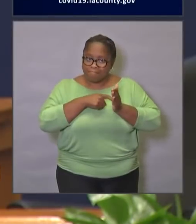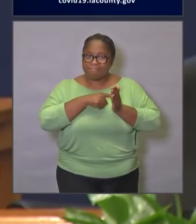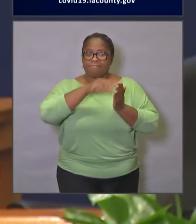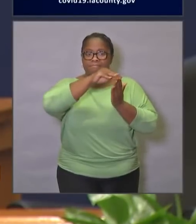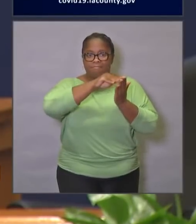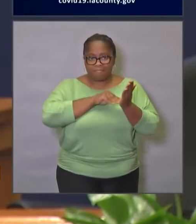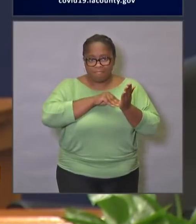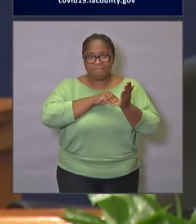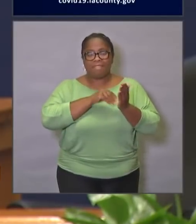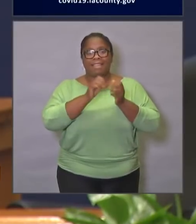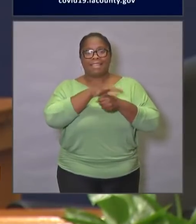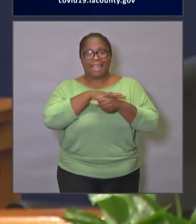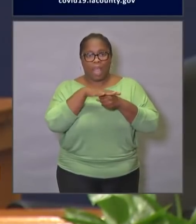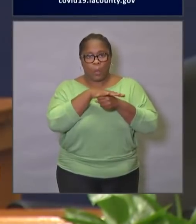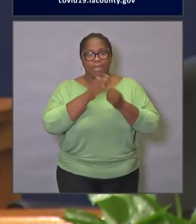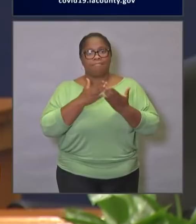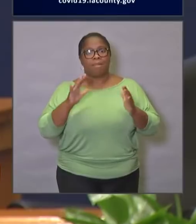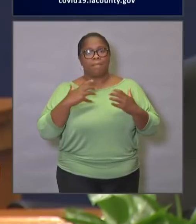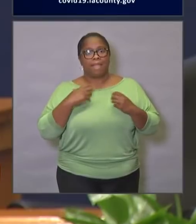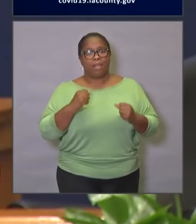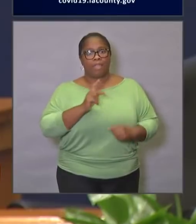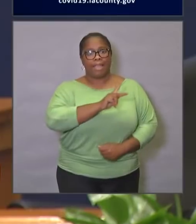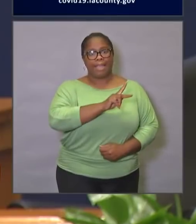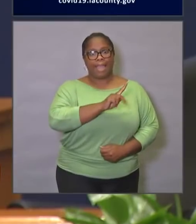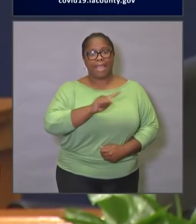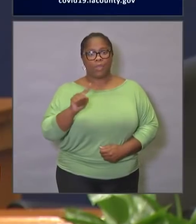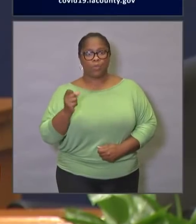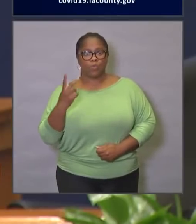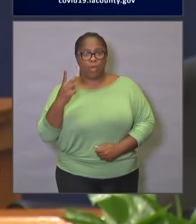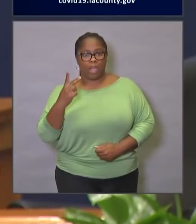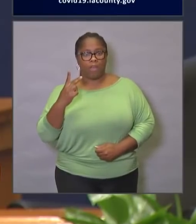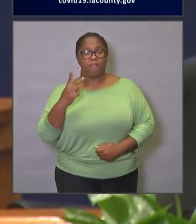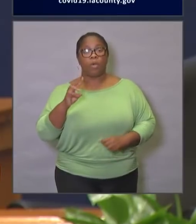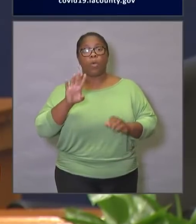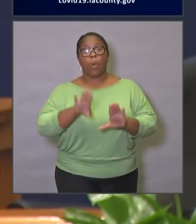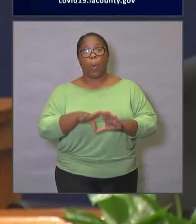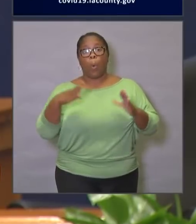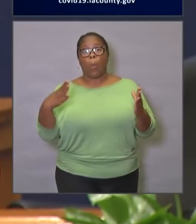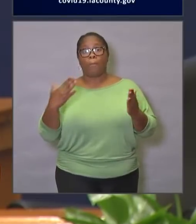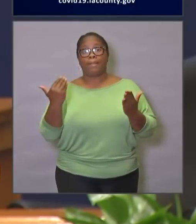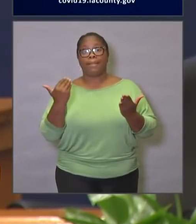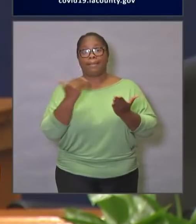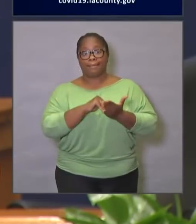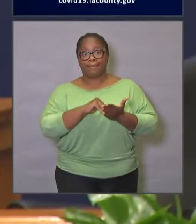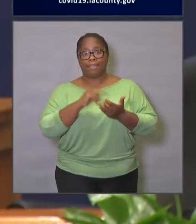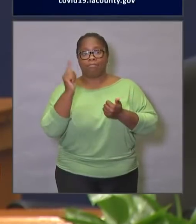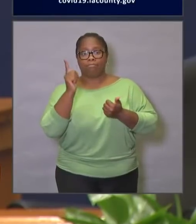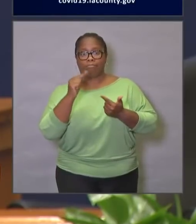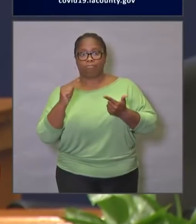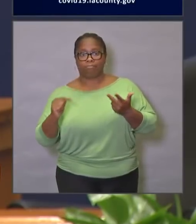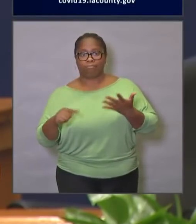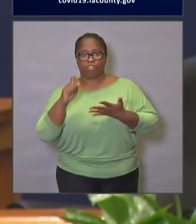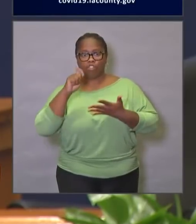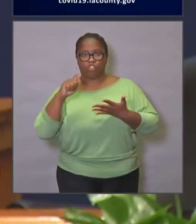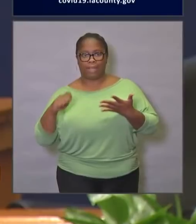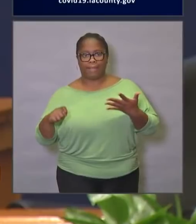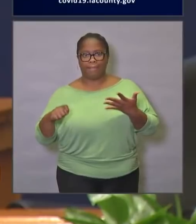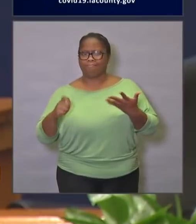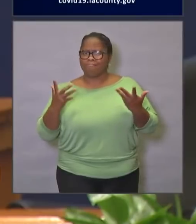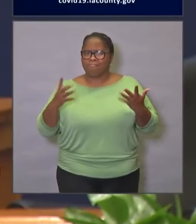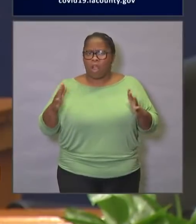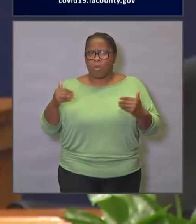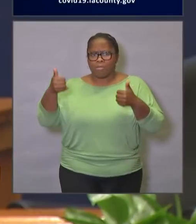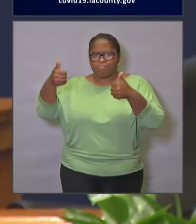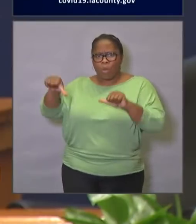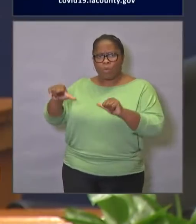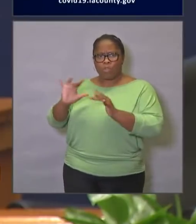county's public health K-12 school reopening protocol checklist. These checklists are online already, and